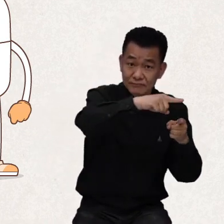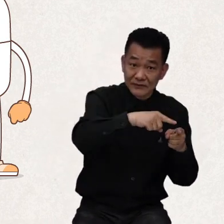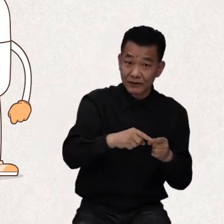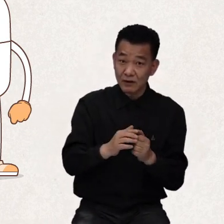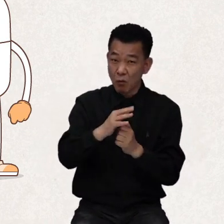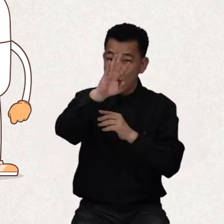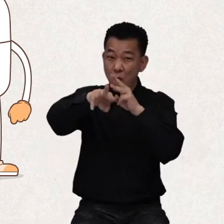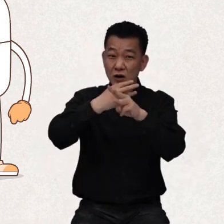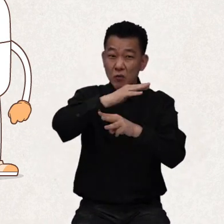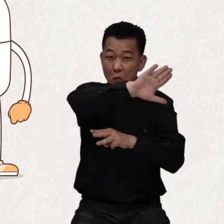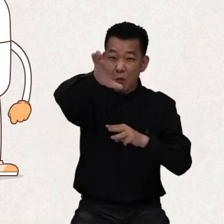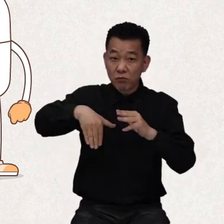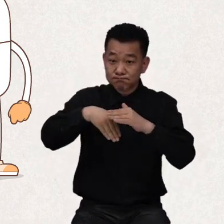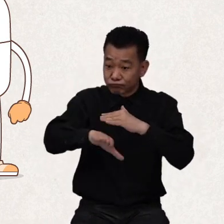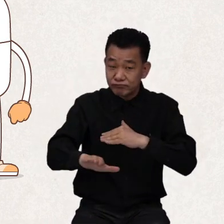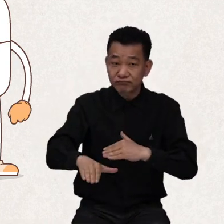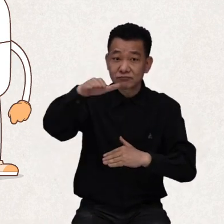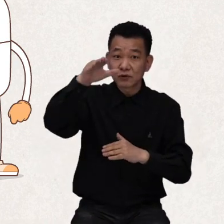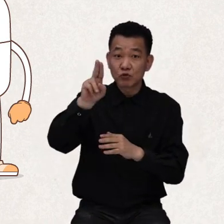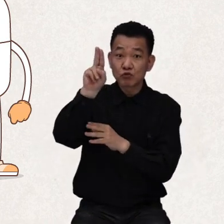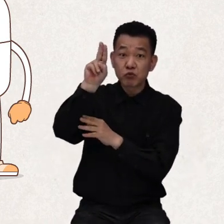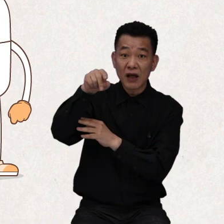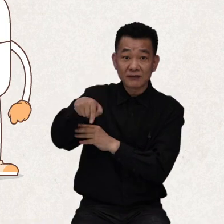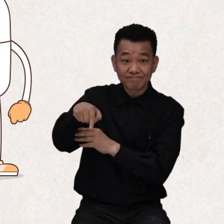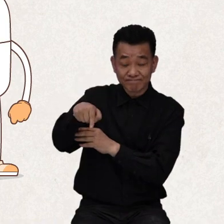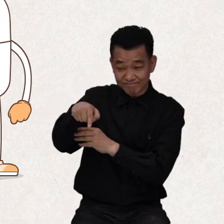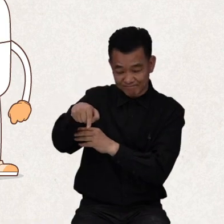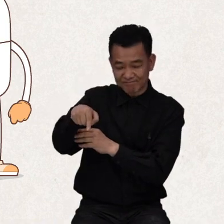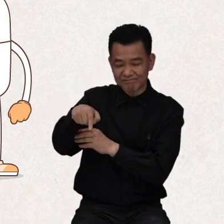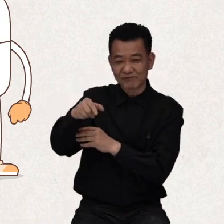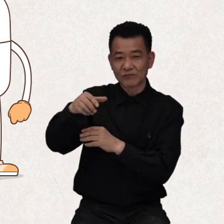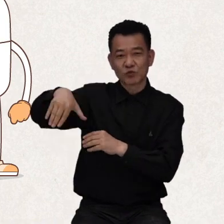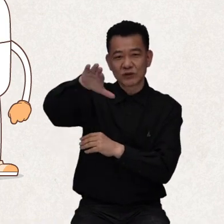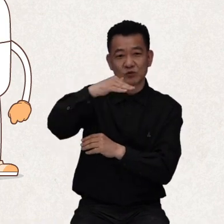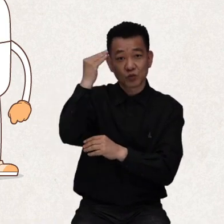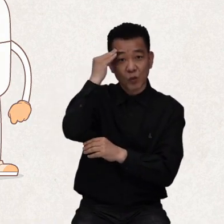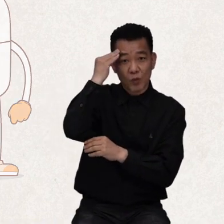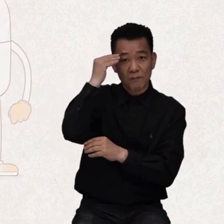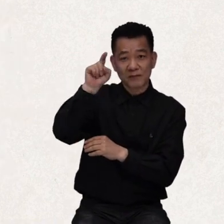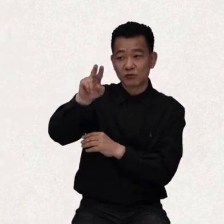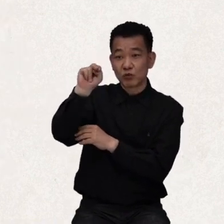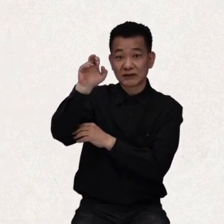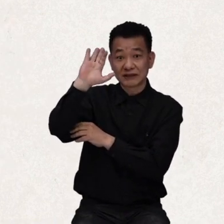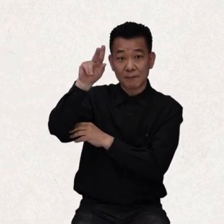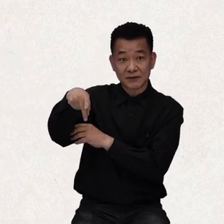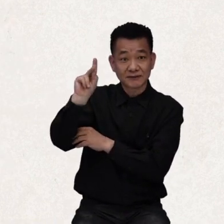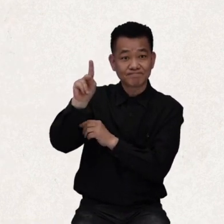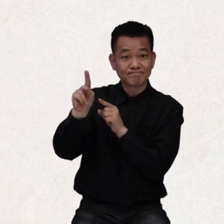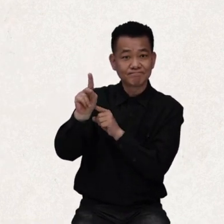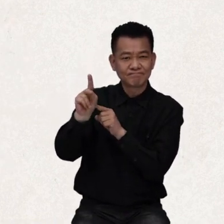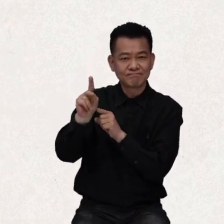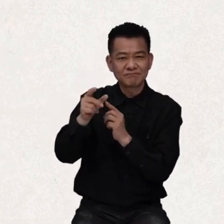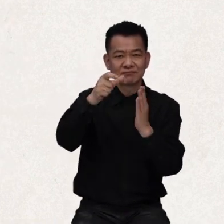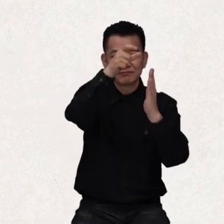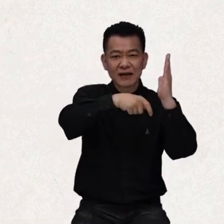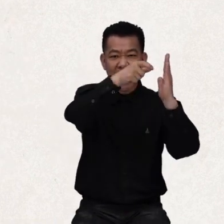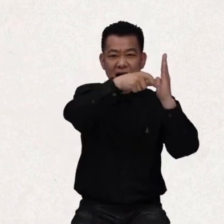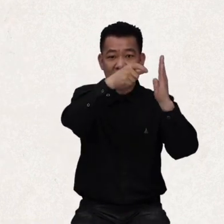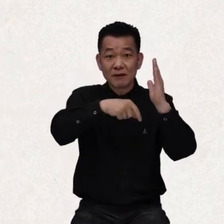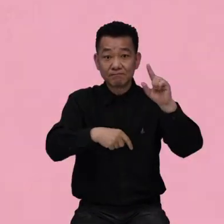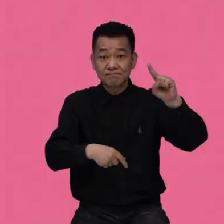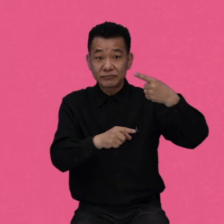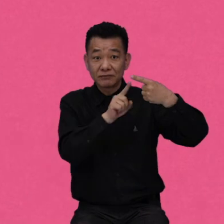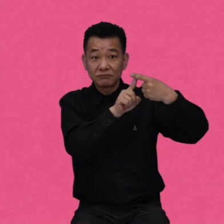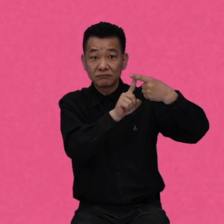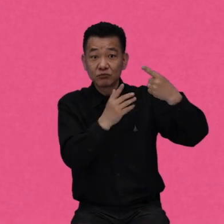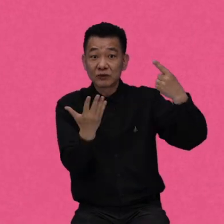world, the UN Convention on the Rights of Persons with Disabilities was made. Shall we take a look at the purpose stated